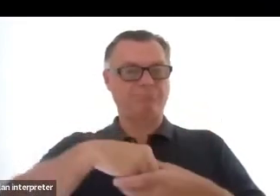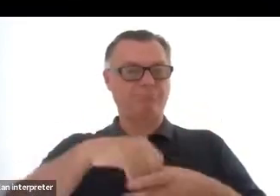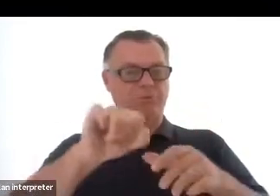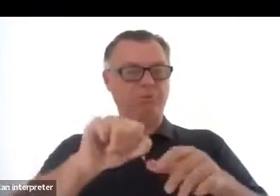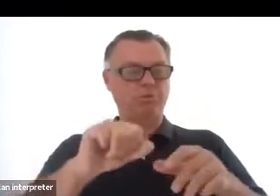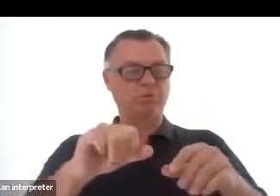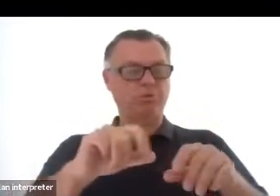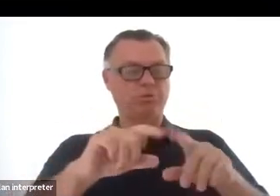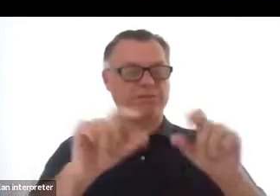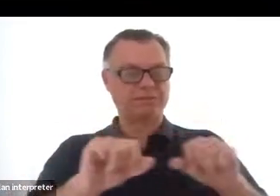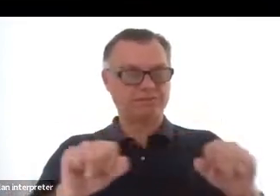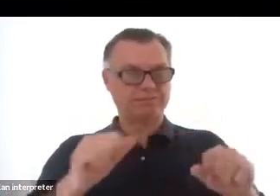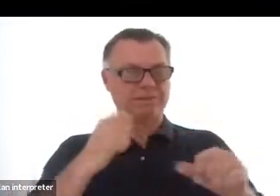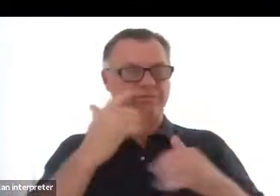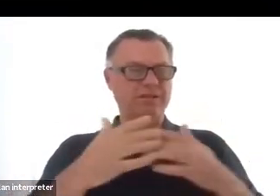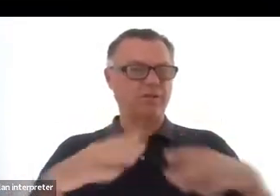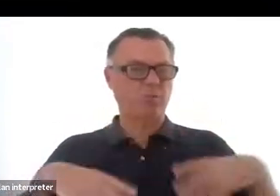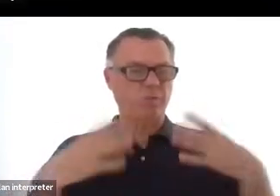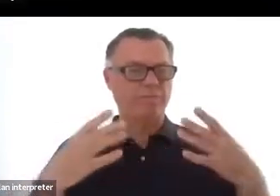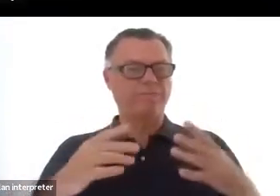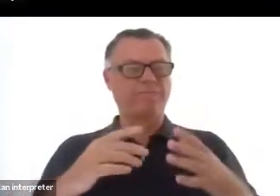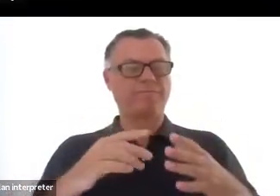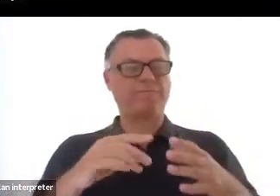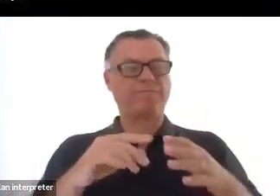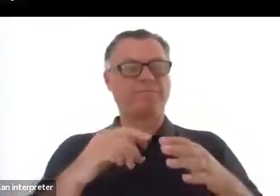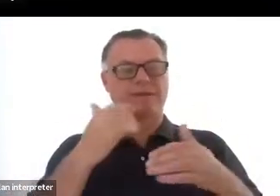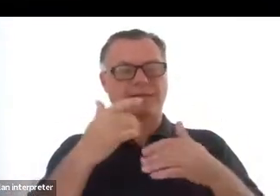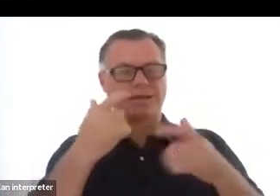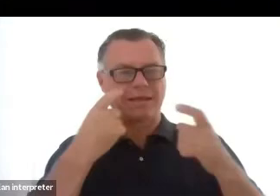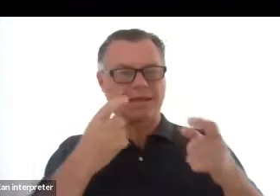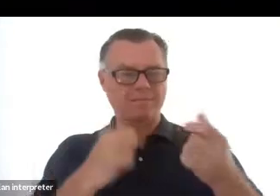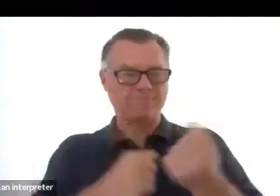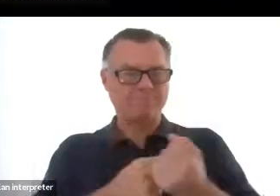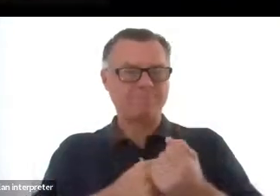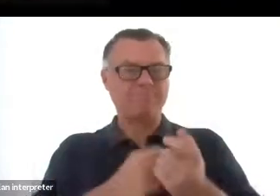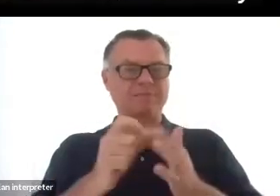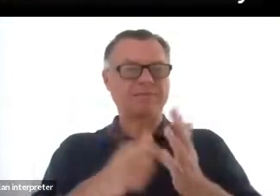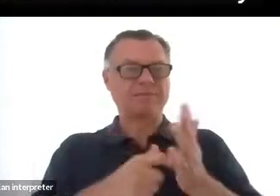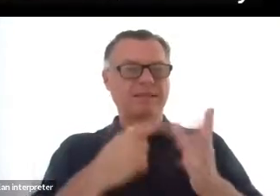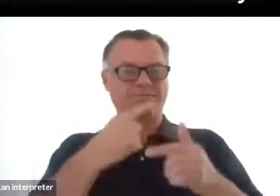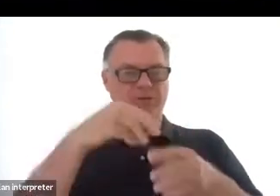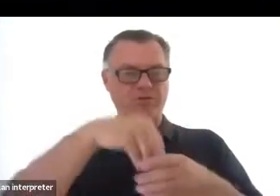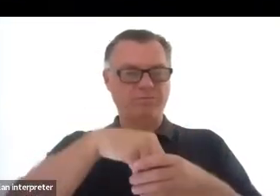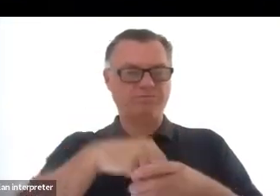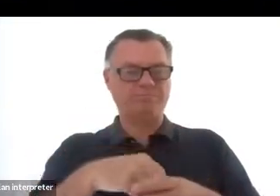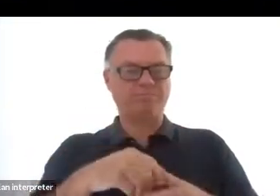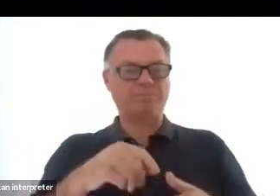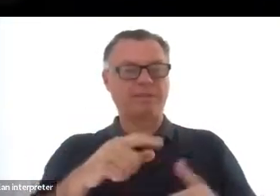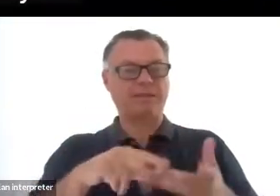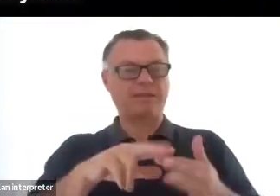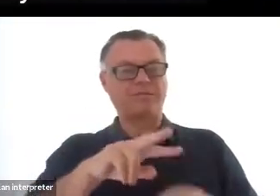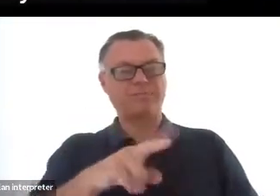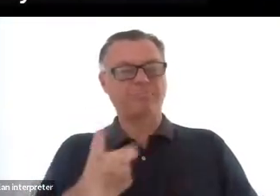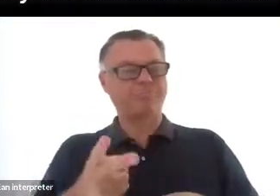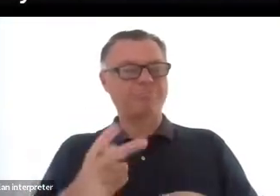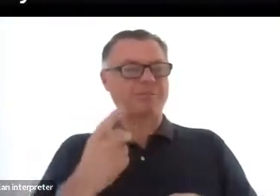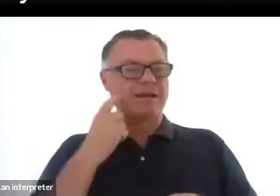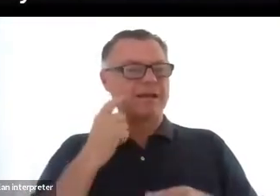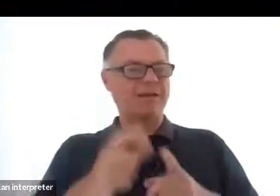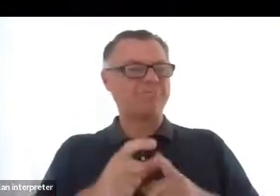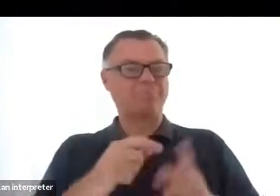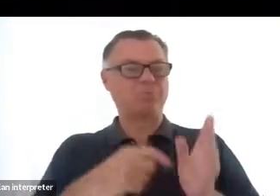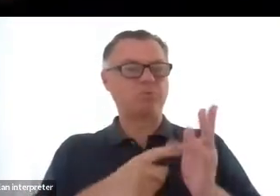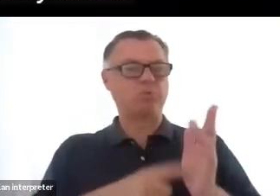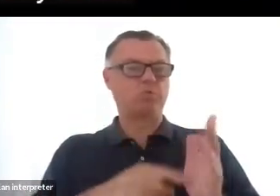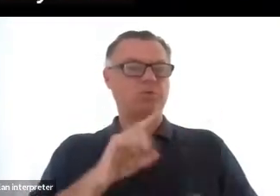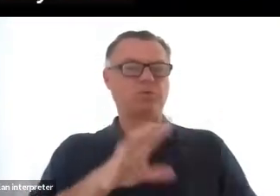on it daily, data builds inside it, and switching becomes extremely difficult. We're not just another tool,